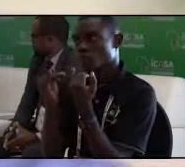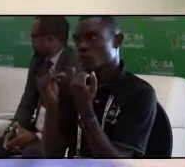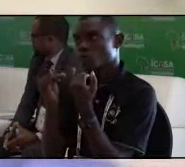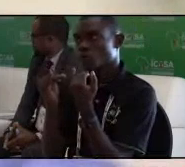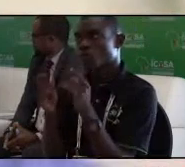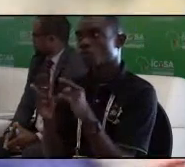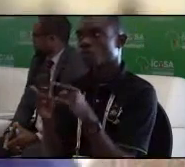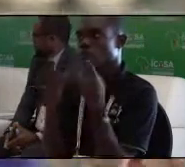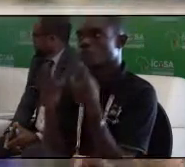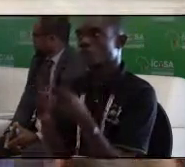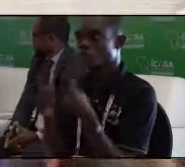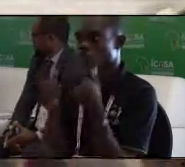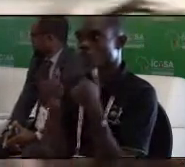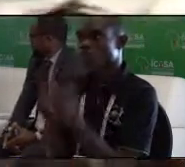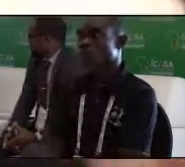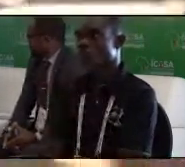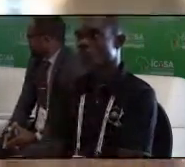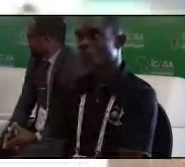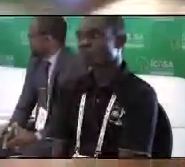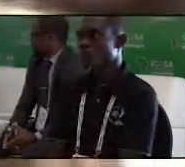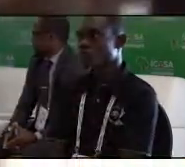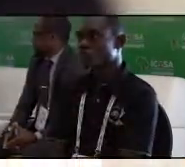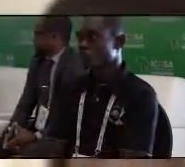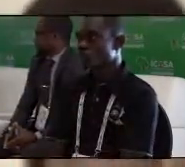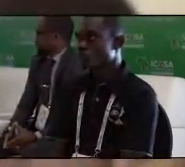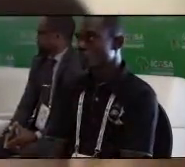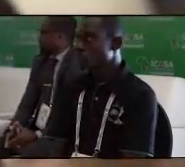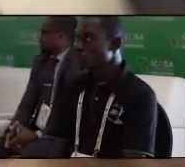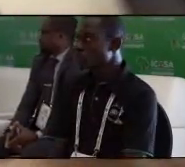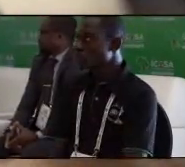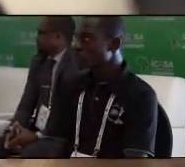products, and how did you overcome them? Thank you very much.